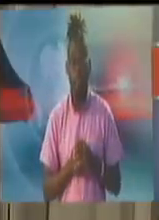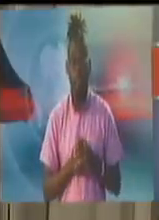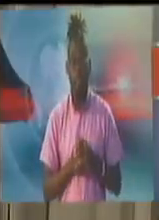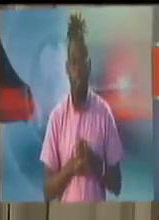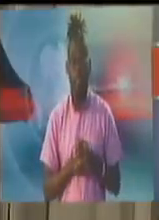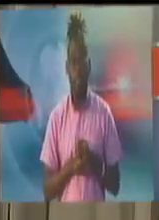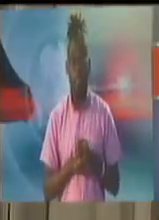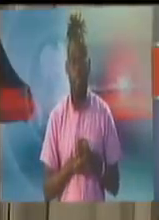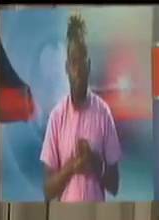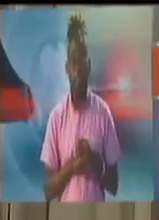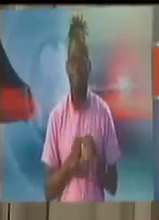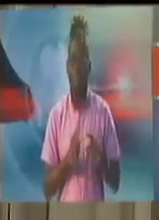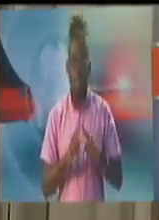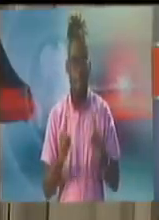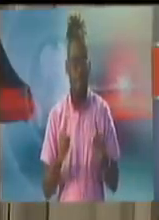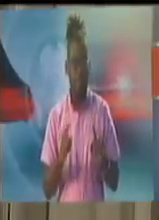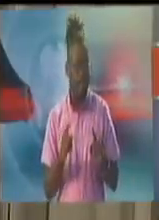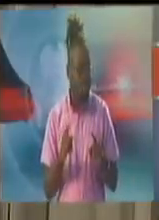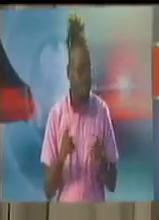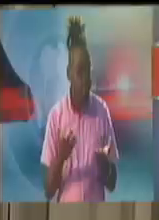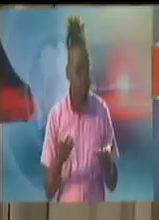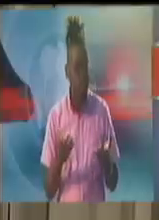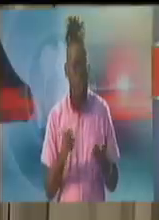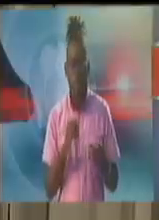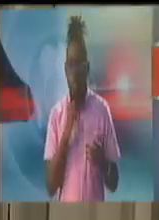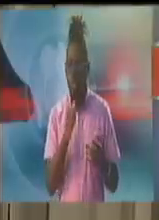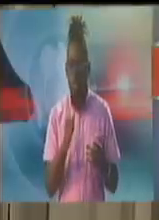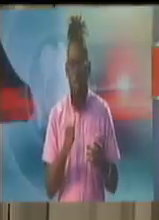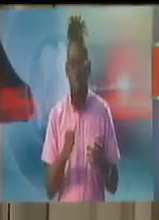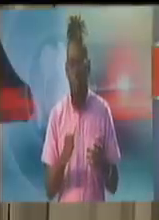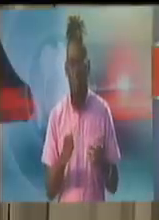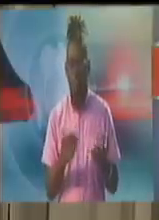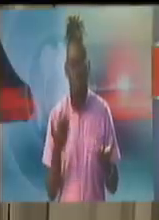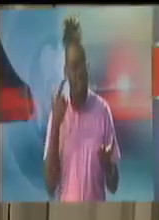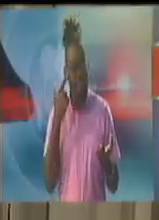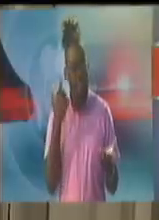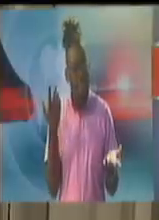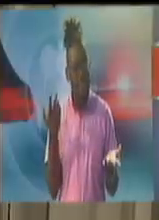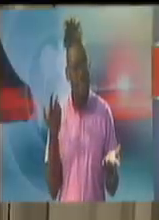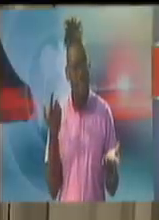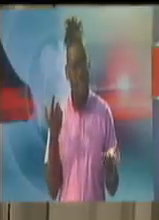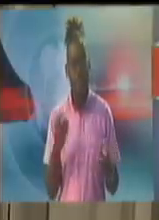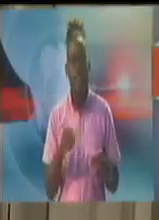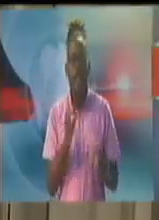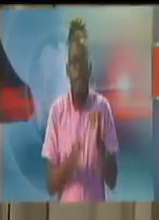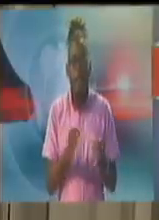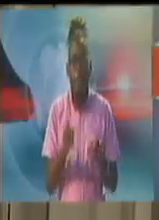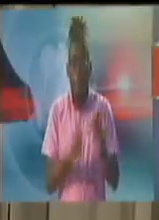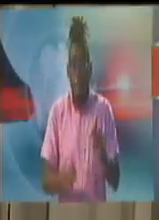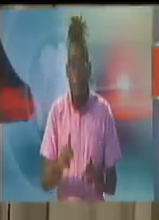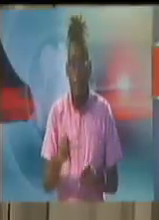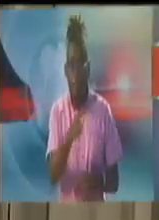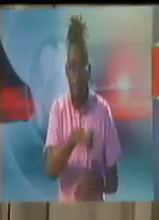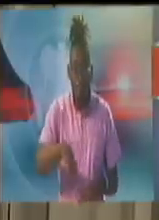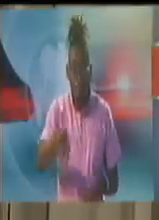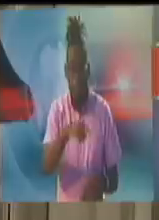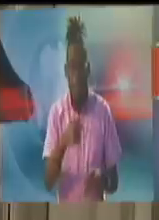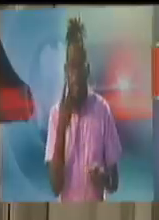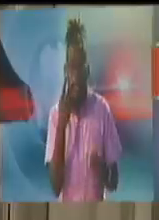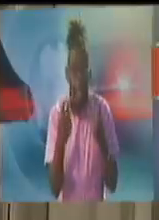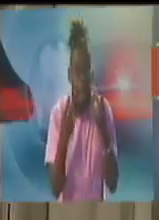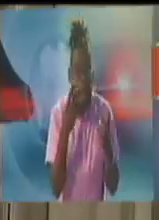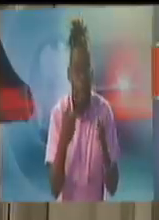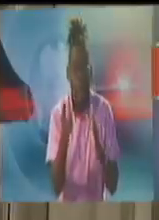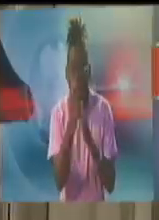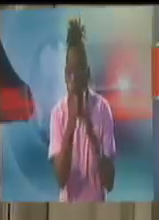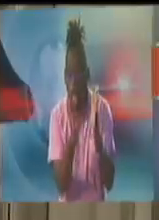now, that delves into the realm of speculation. If persons decide to present their legal challenges, it will be